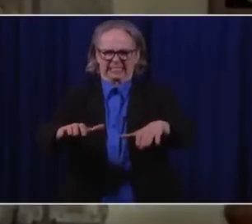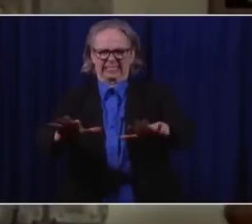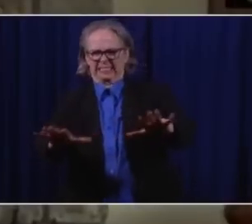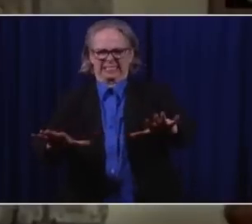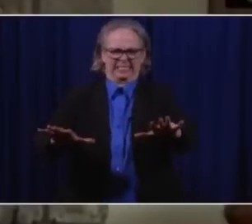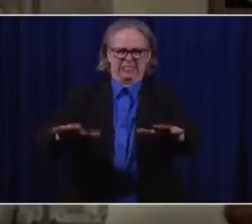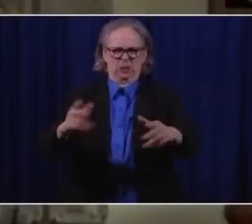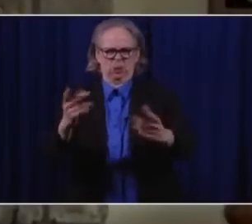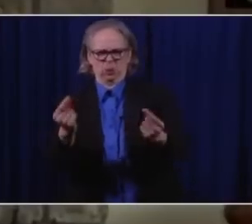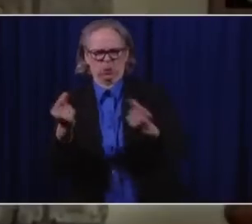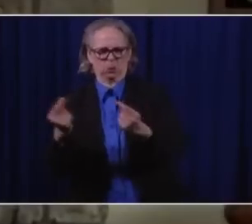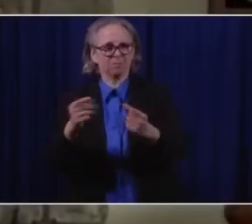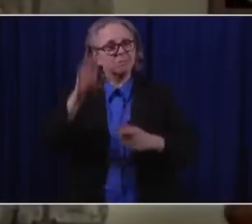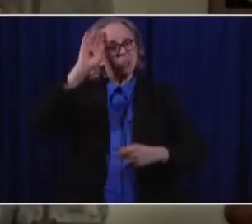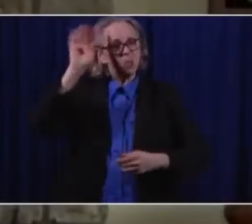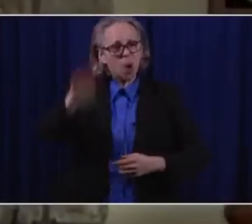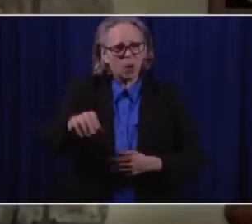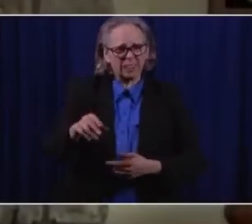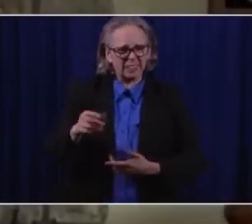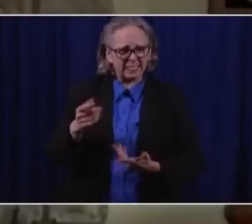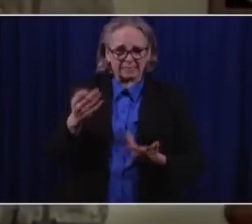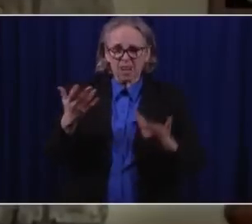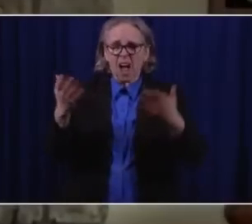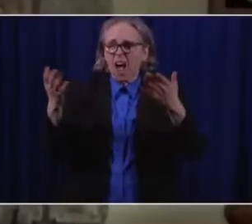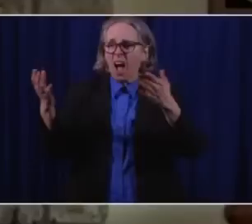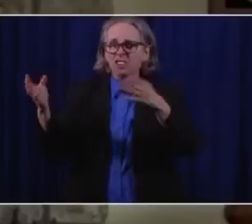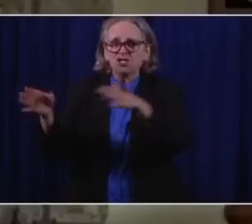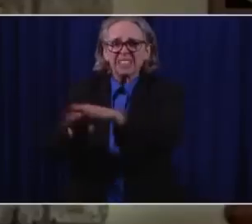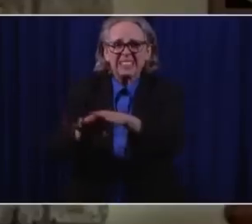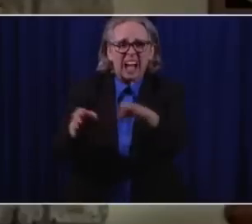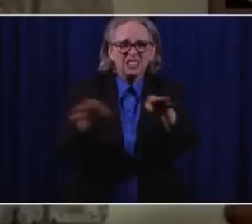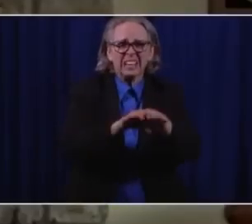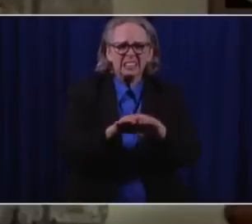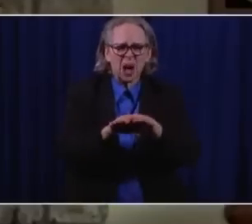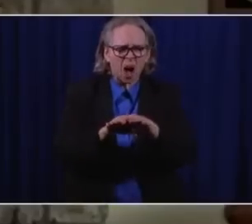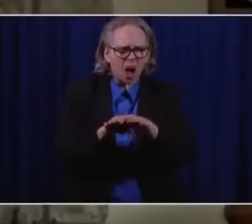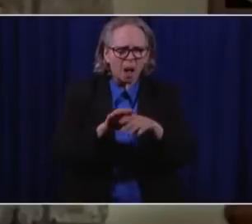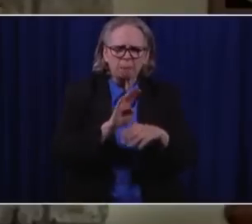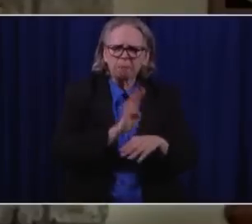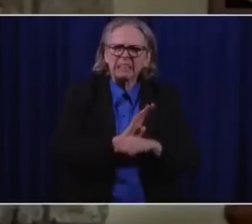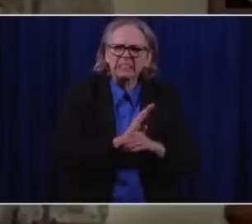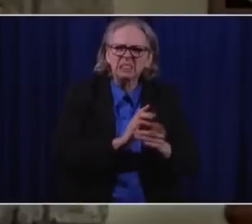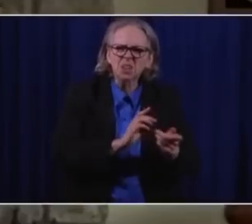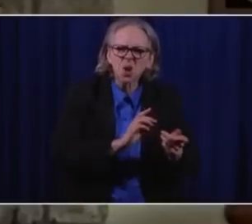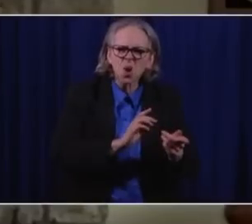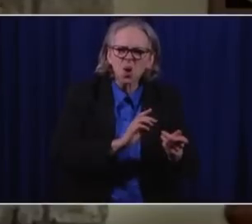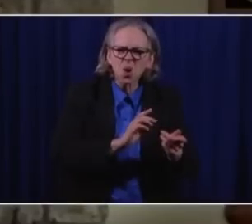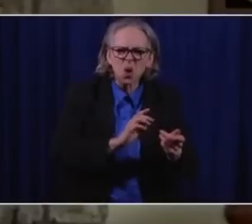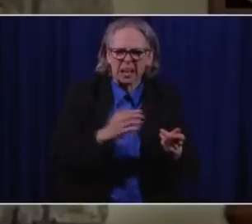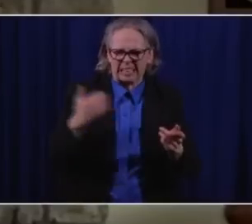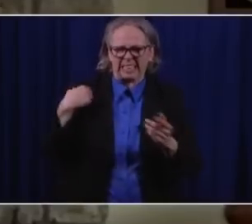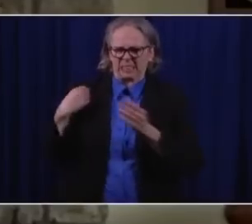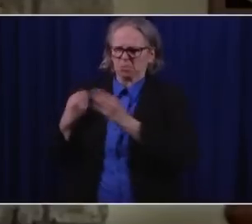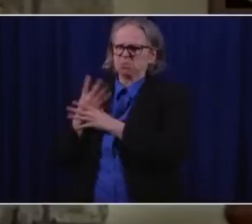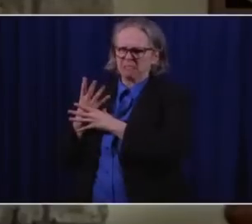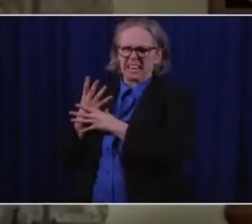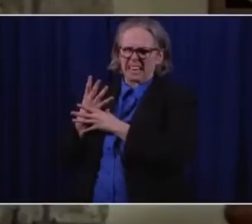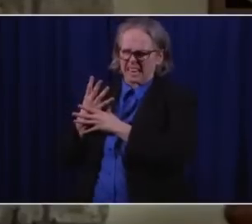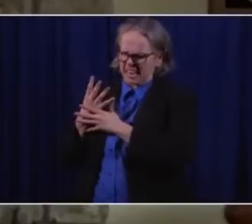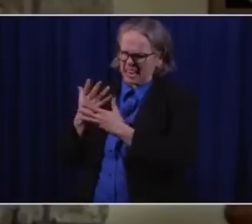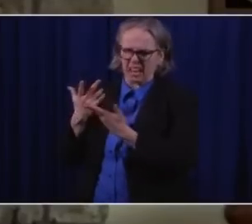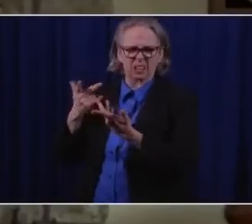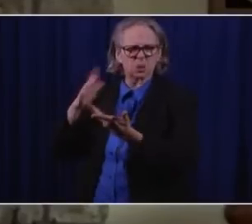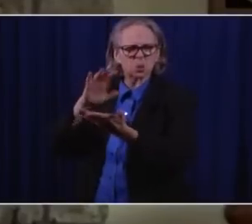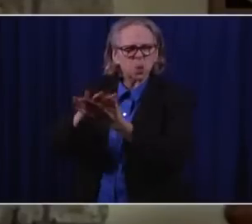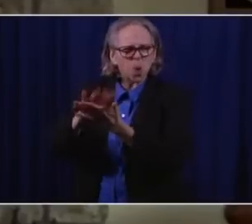a significant part of the business in the spring and we shut down schools,